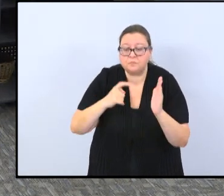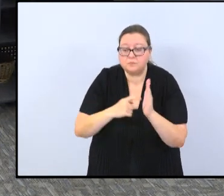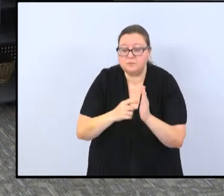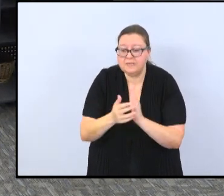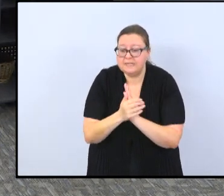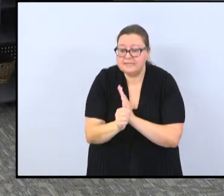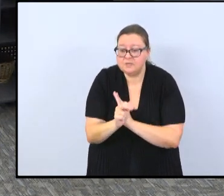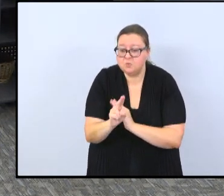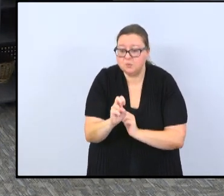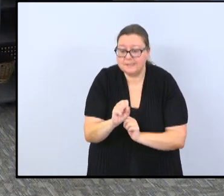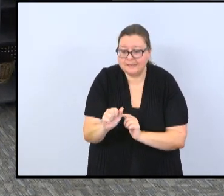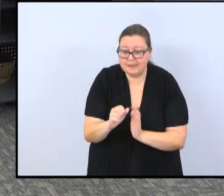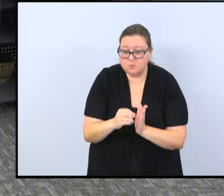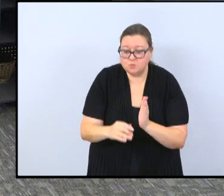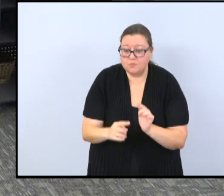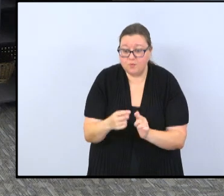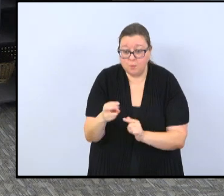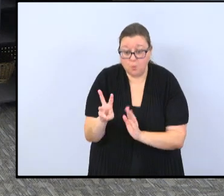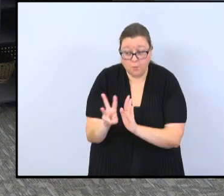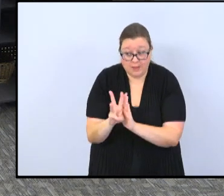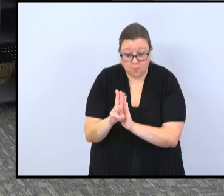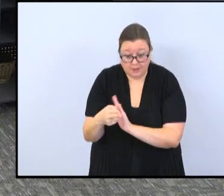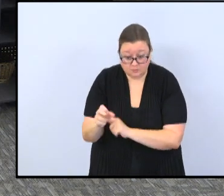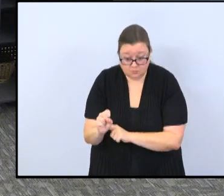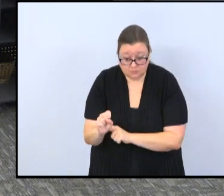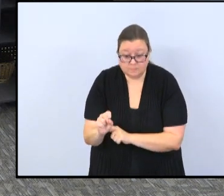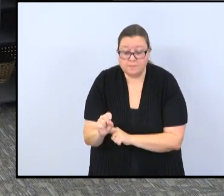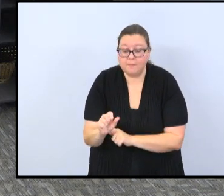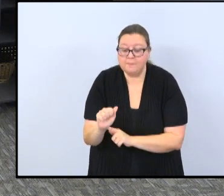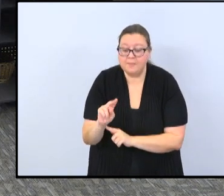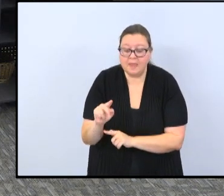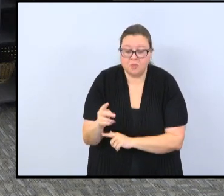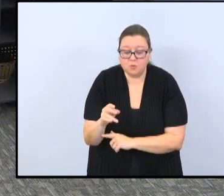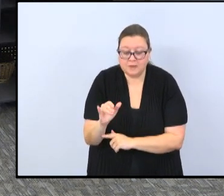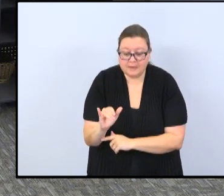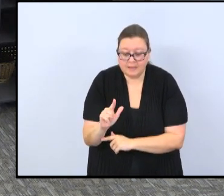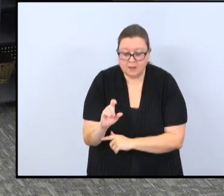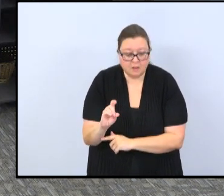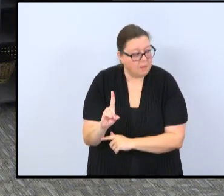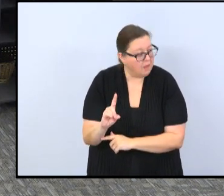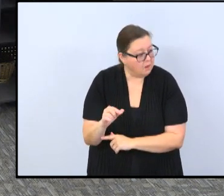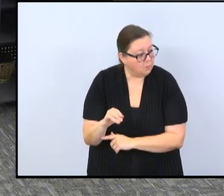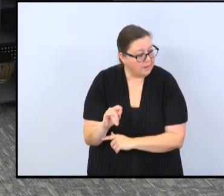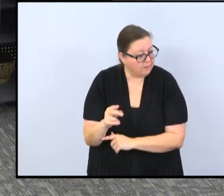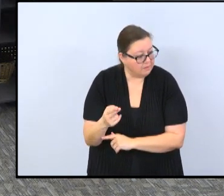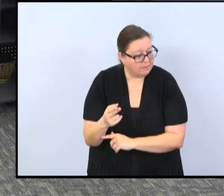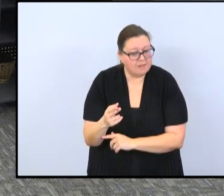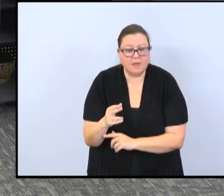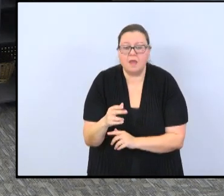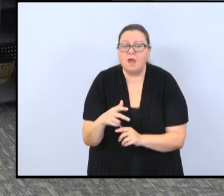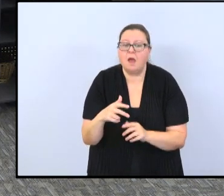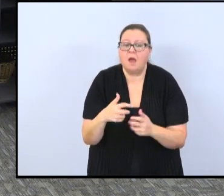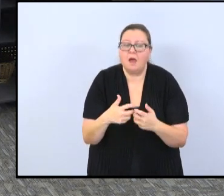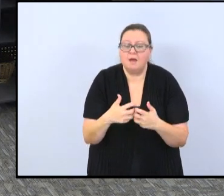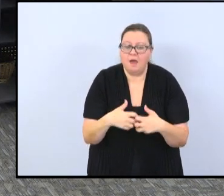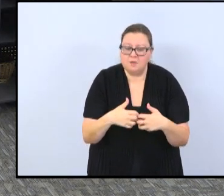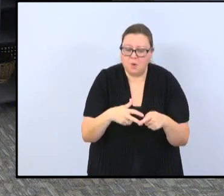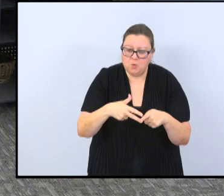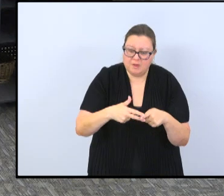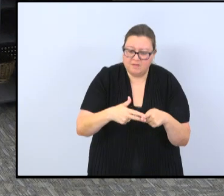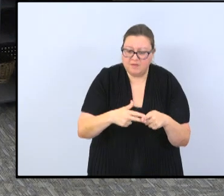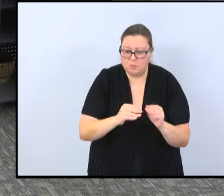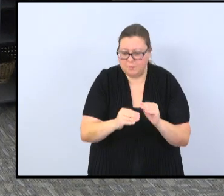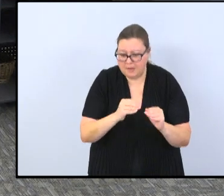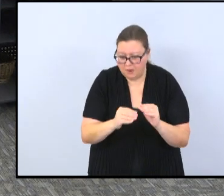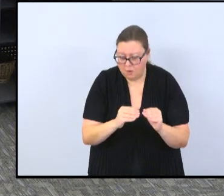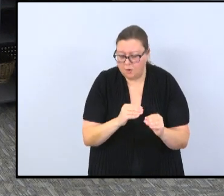recognize our Skills USA students from Waco High School. Anthony Moncrief competed in the automotive maintenance and light repair, a